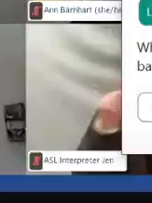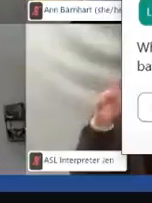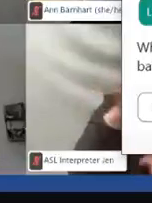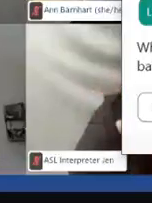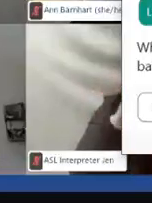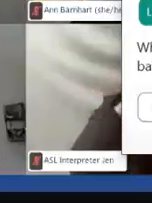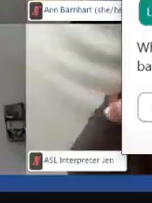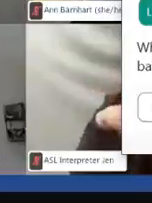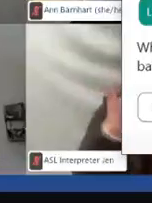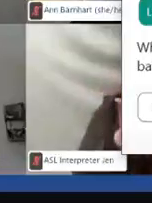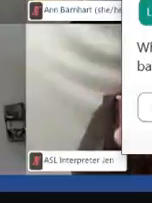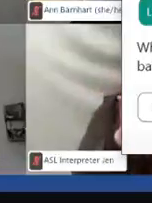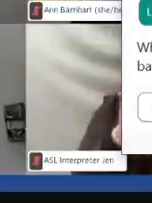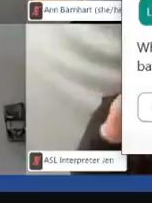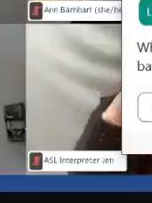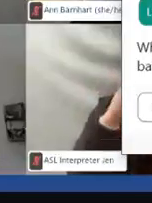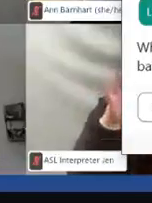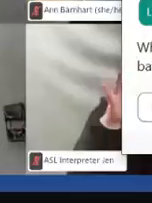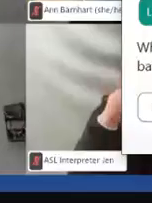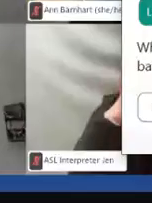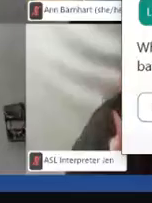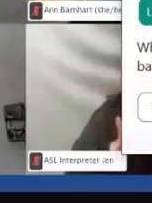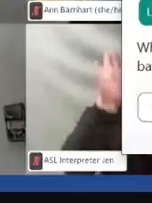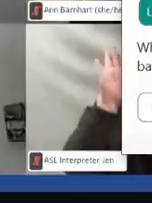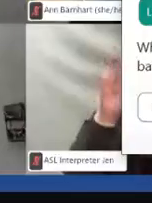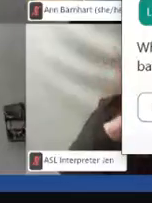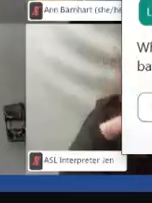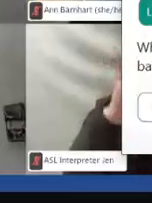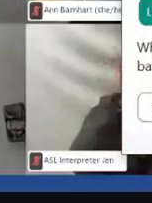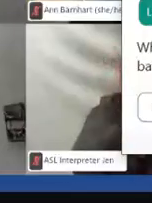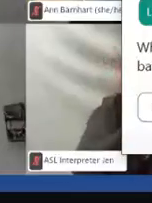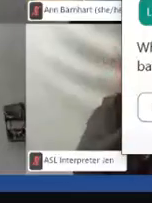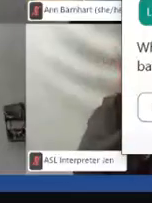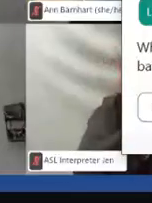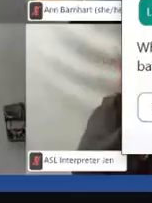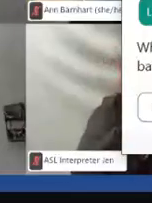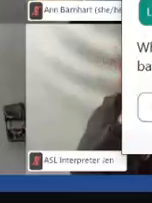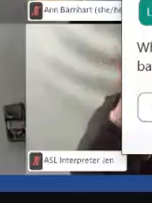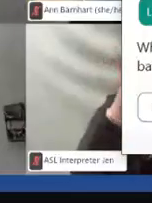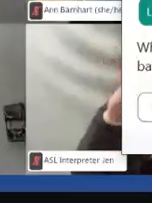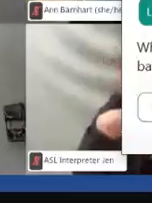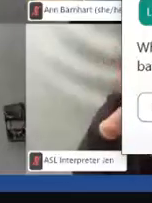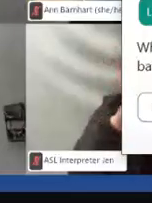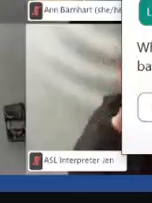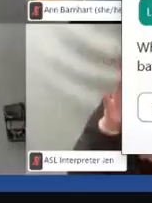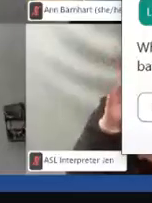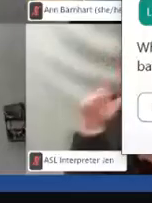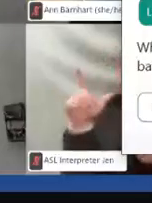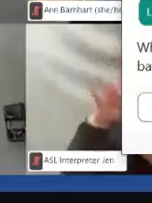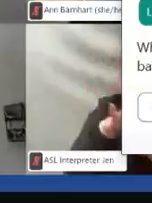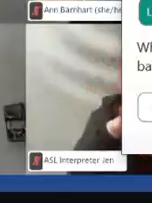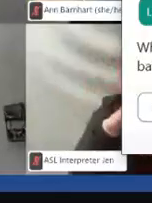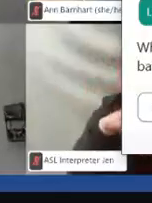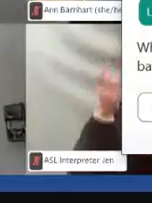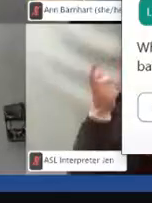all of them. And so we would say, if, you know, we'd have a motion to approve the consent agenda, a second, and then we would do a roll call vote